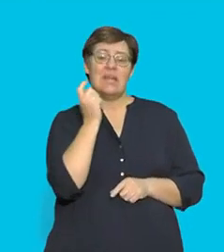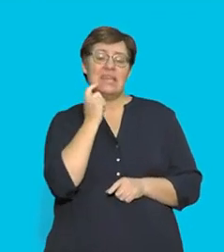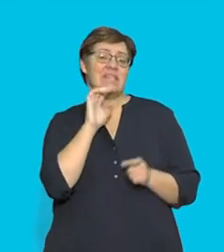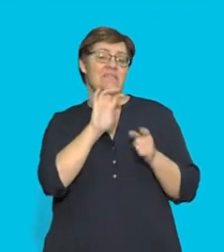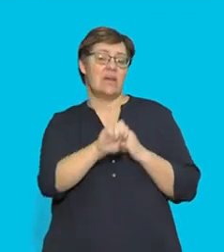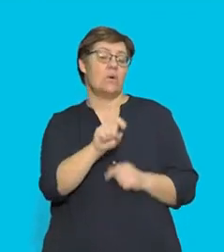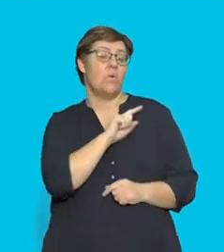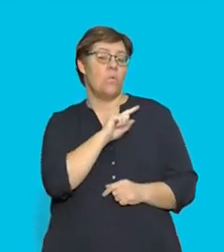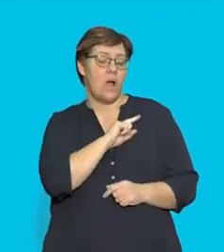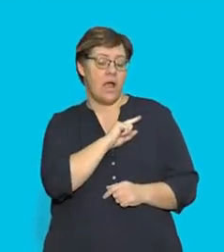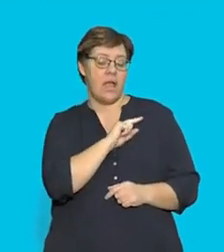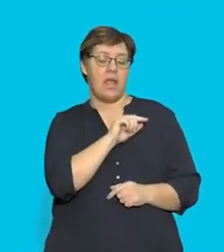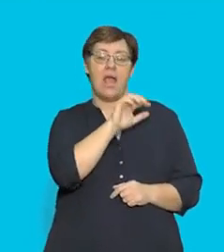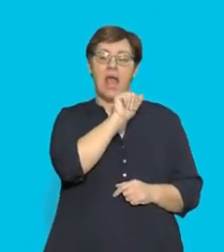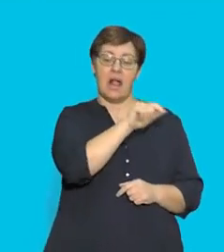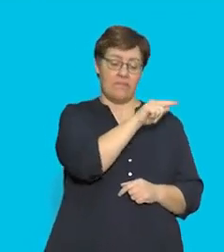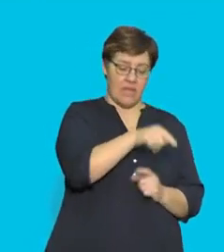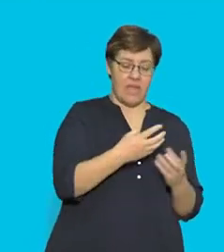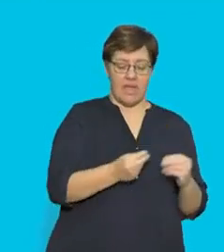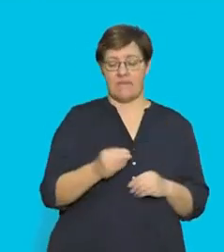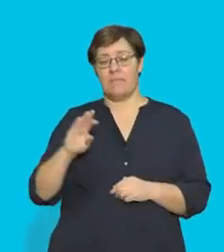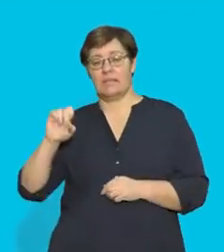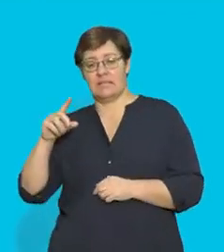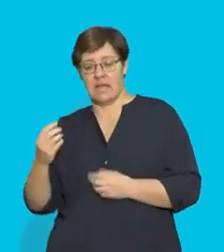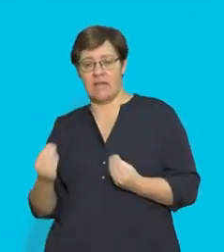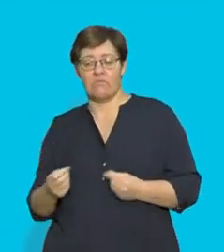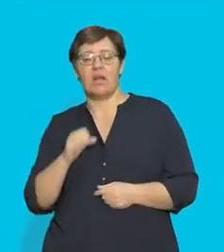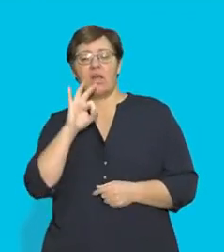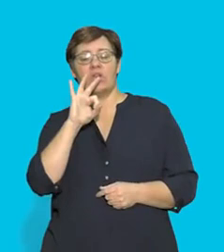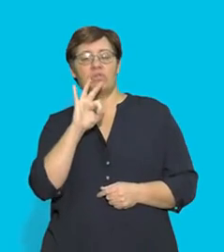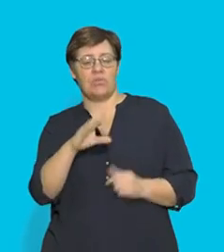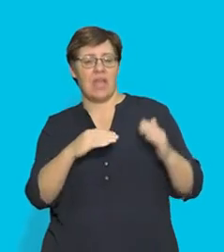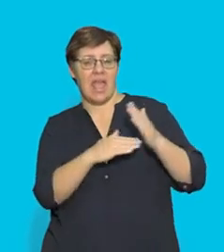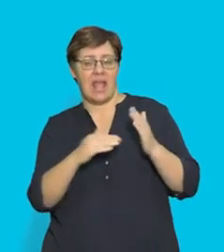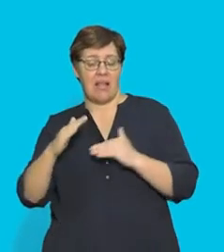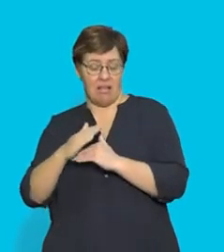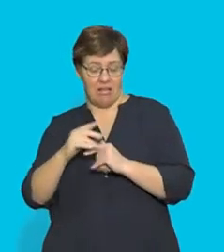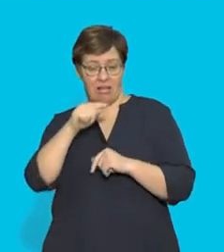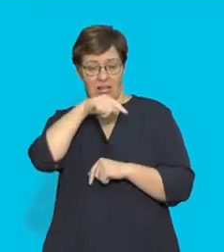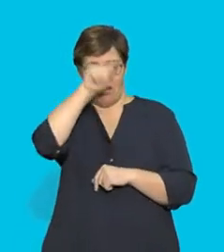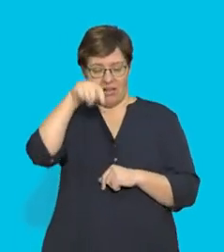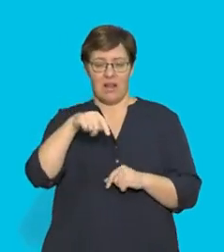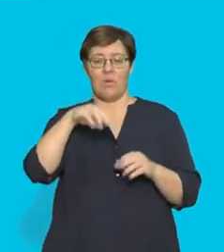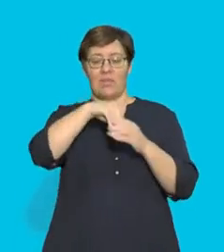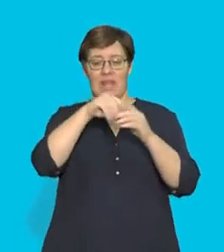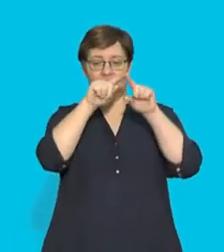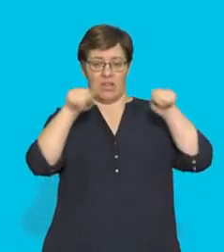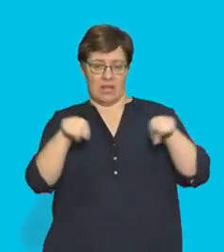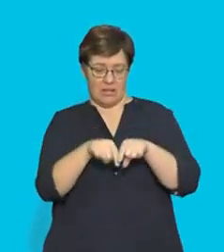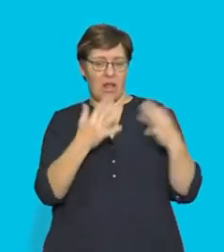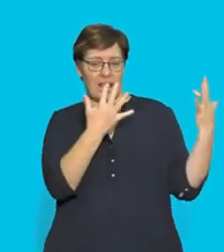find because we've got alpha and we've got beta, and we're going to use three angles of a triangle. So that's where we're going to start off our calculation